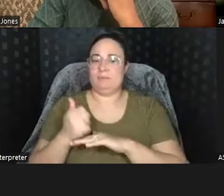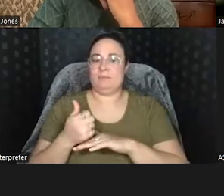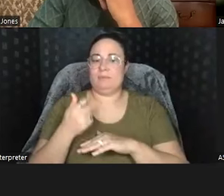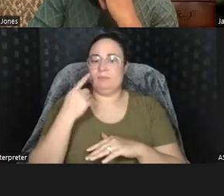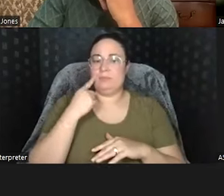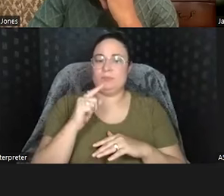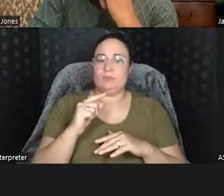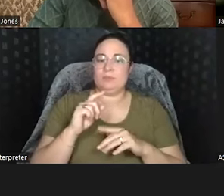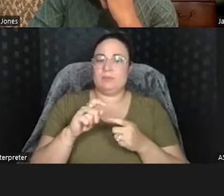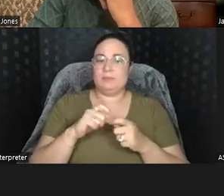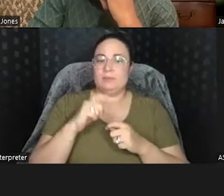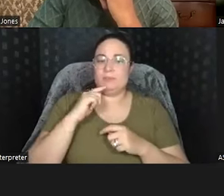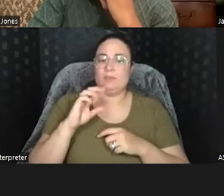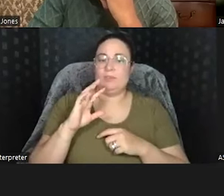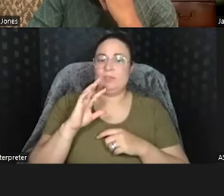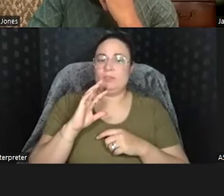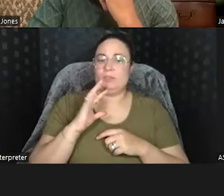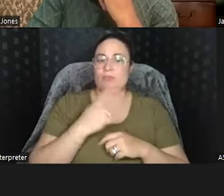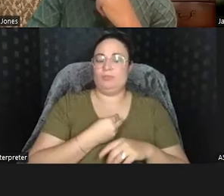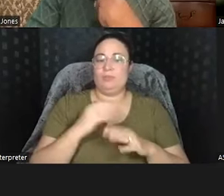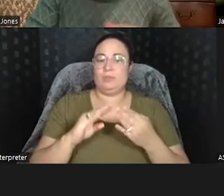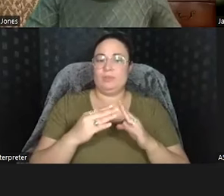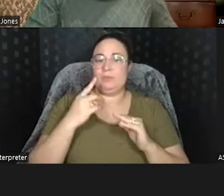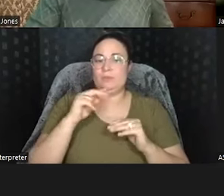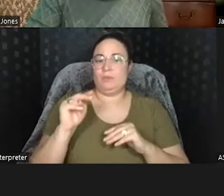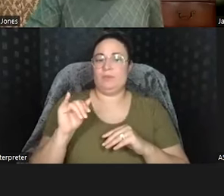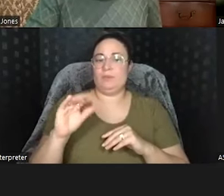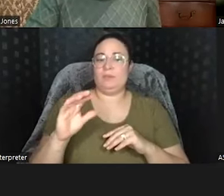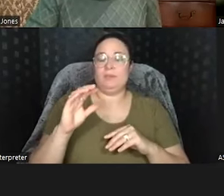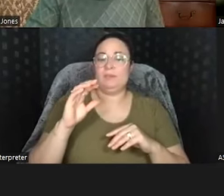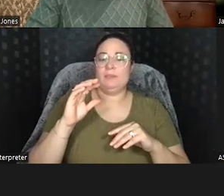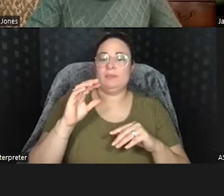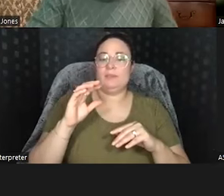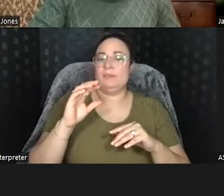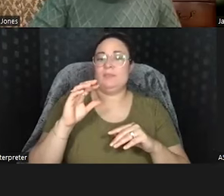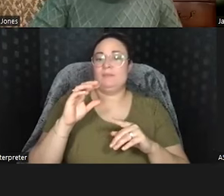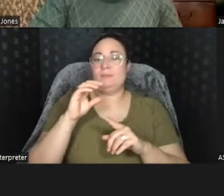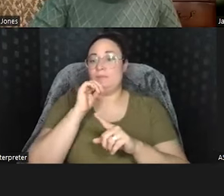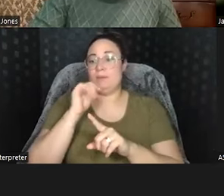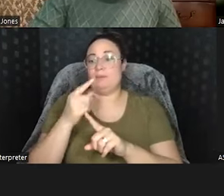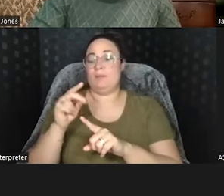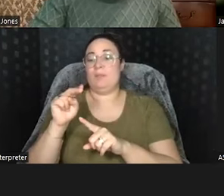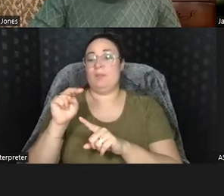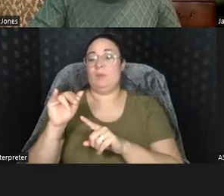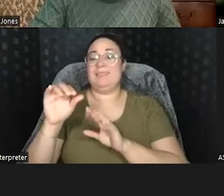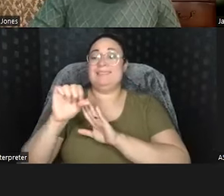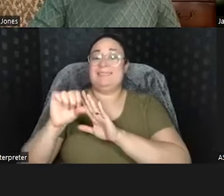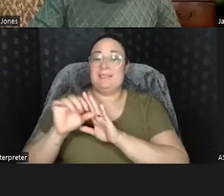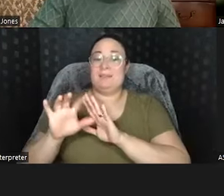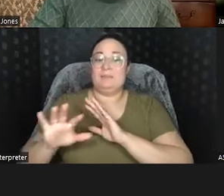to the trans community of New York State, not just New York City, but New York State. And I believe